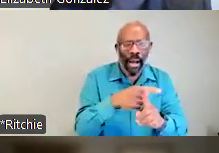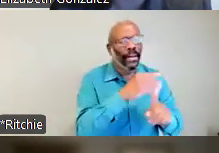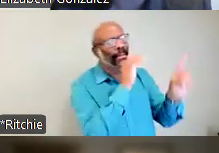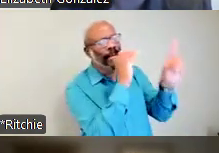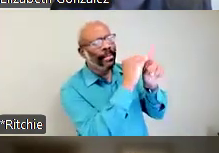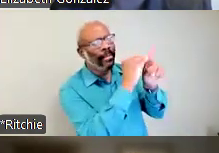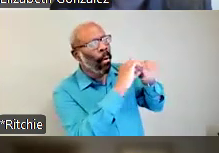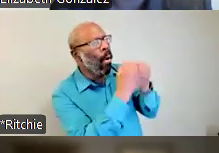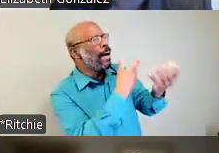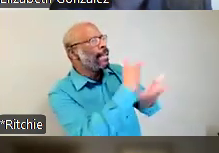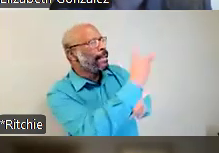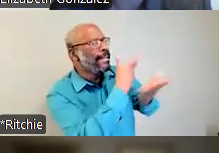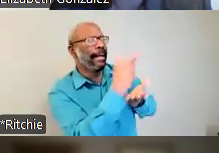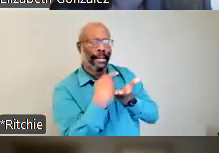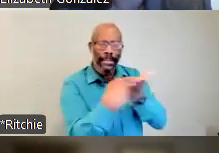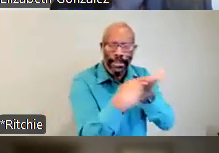free.